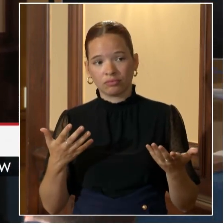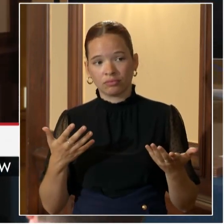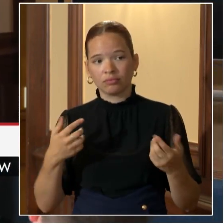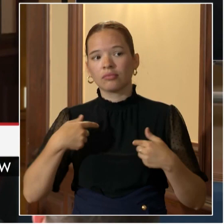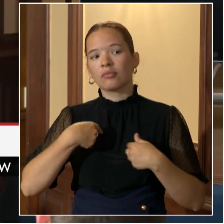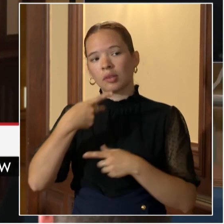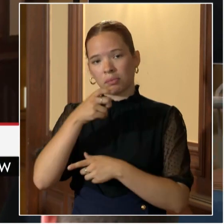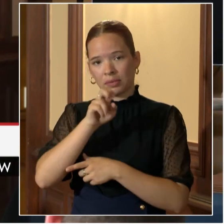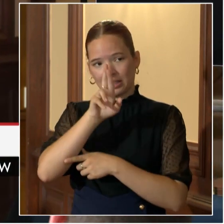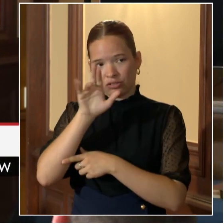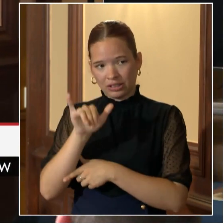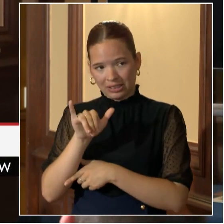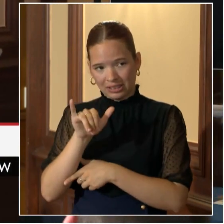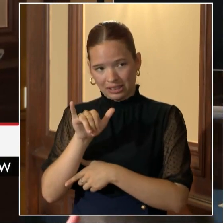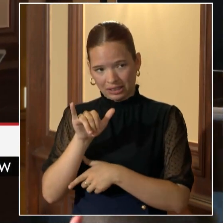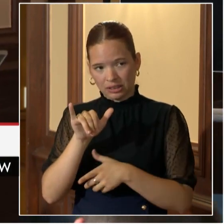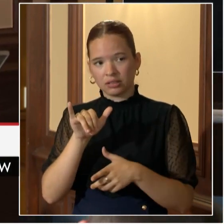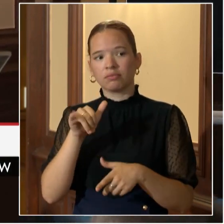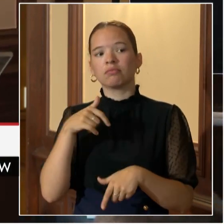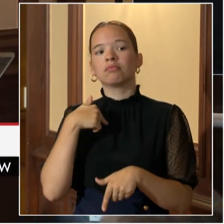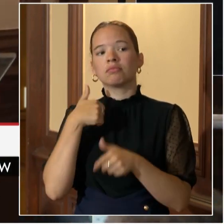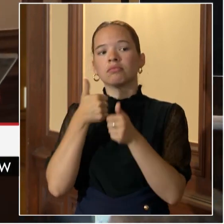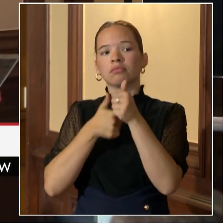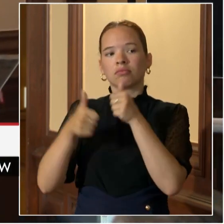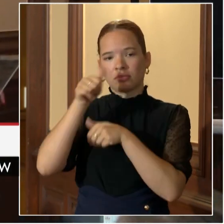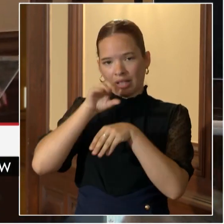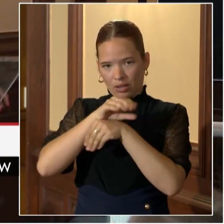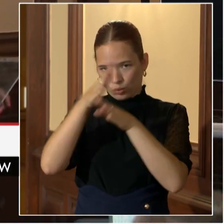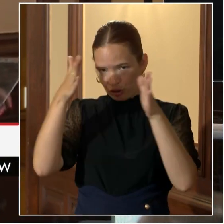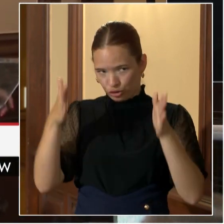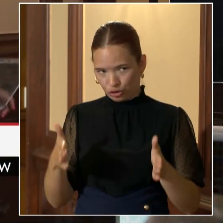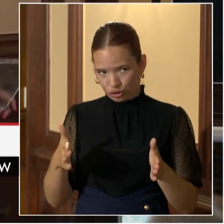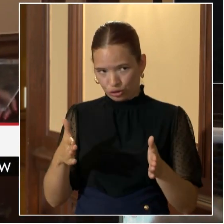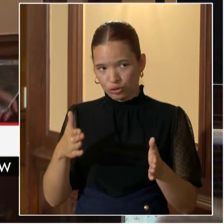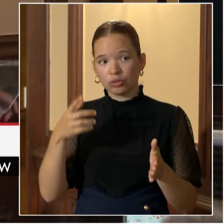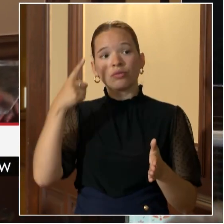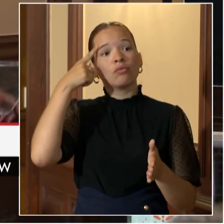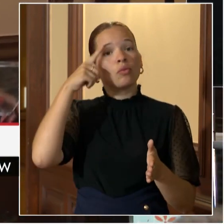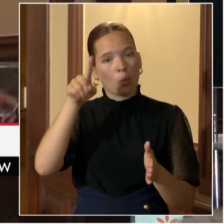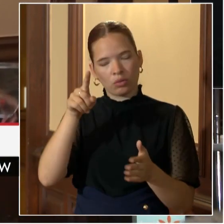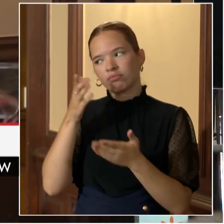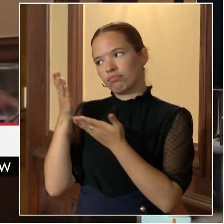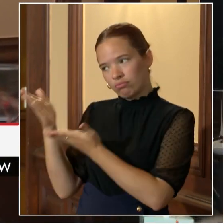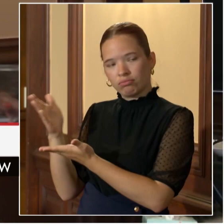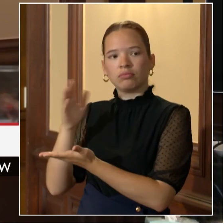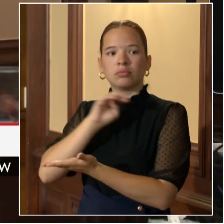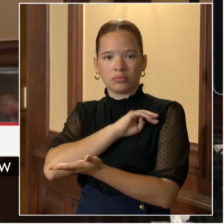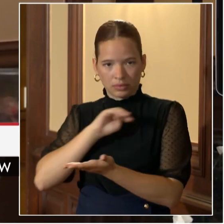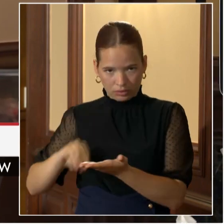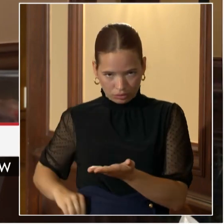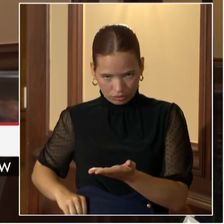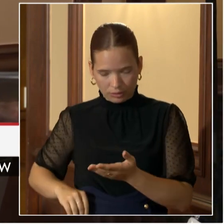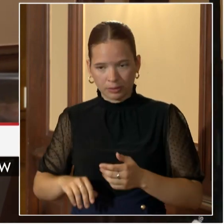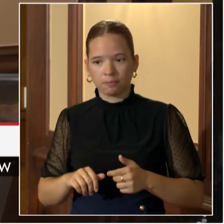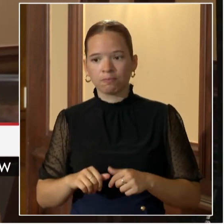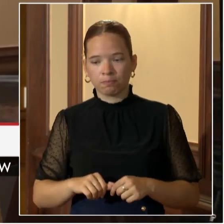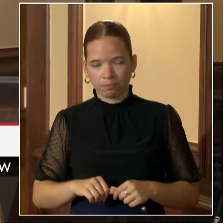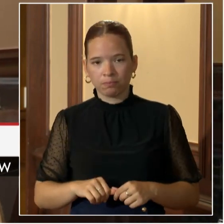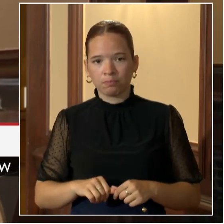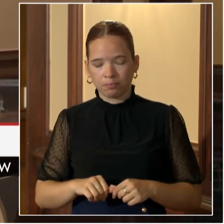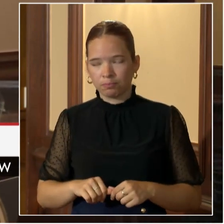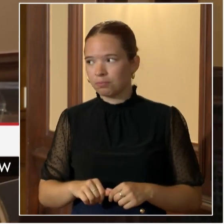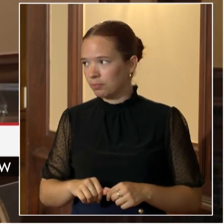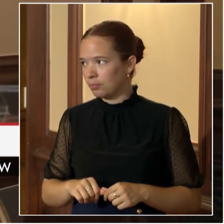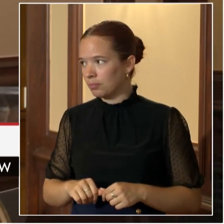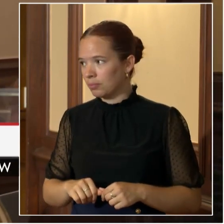the Mayor. My team served an executive function for this commission through